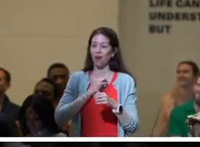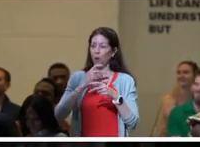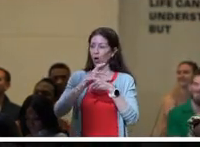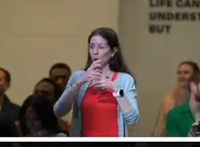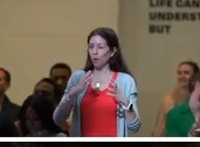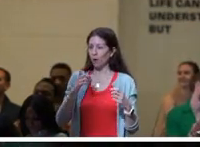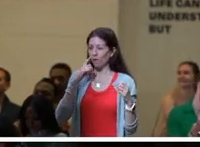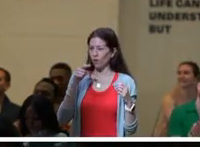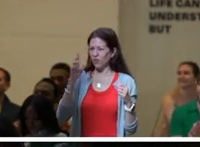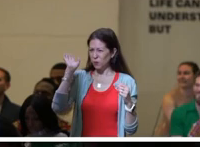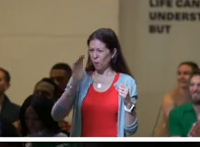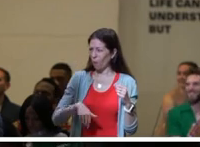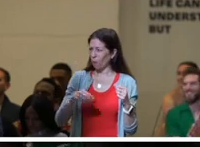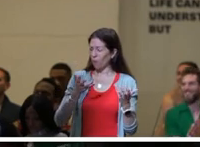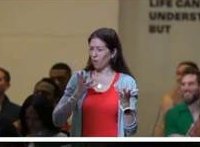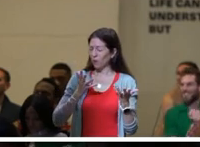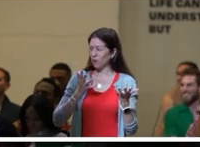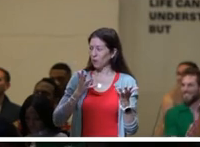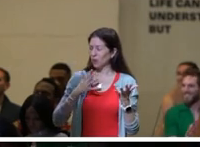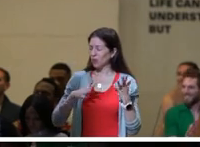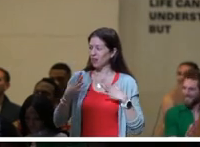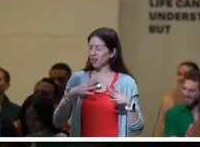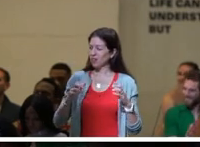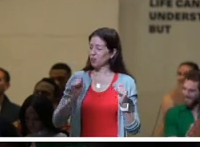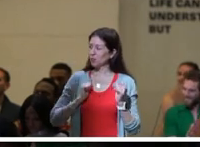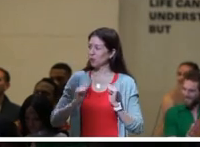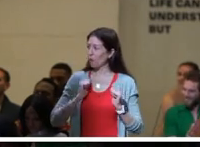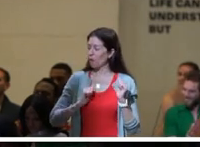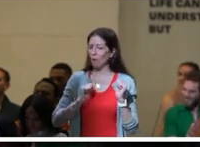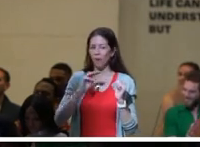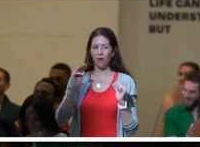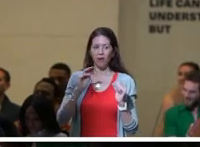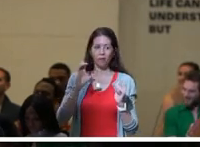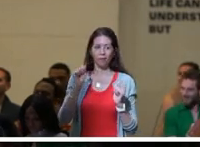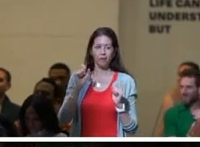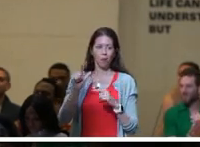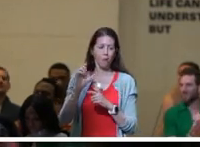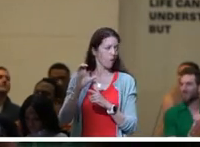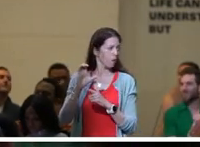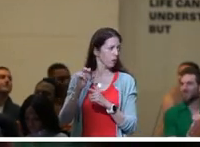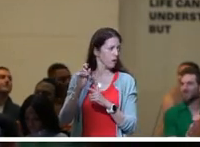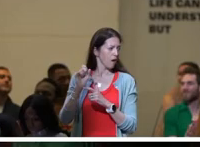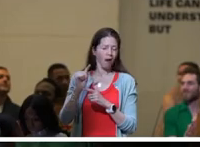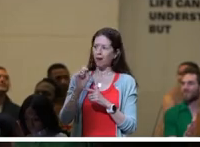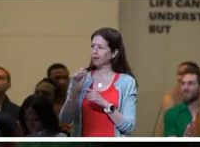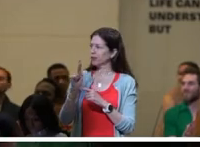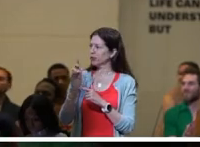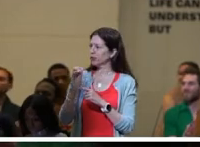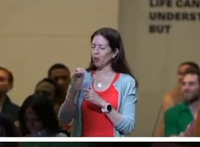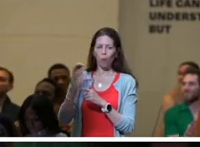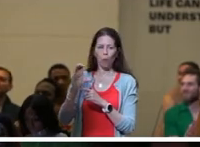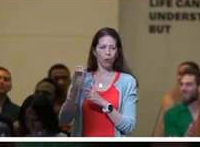whole entire fashion show, is Miss Rokoy Clark of Studio Couture. Where you at, Ro?